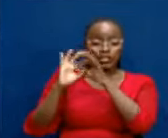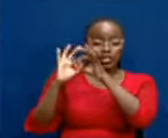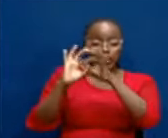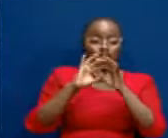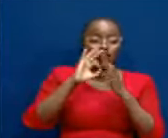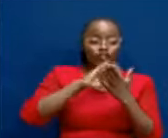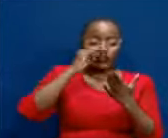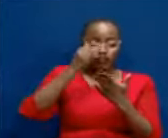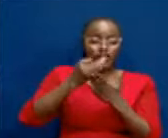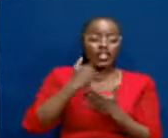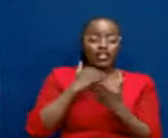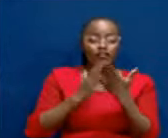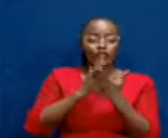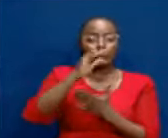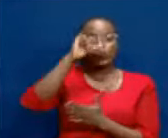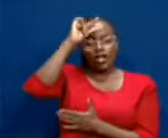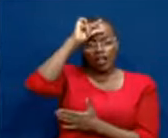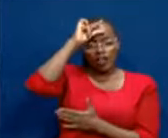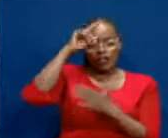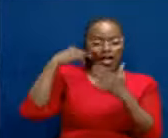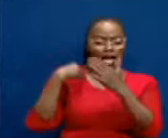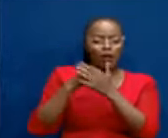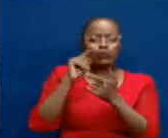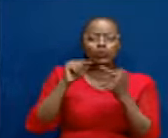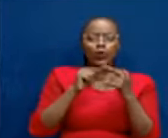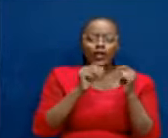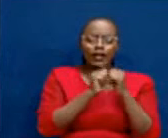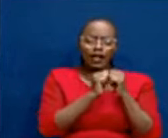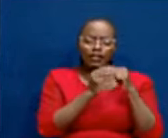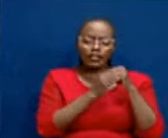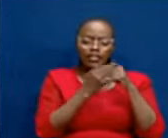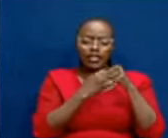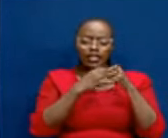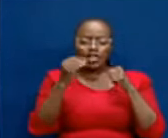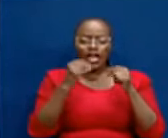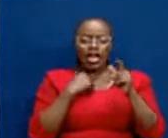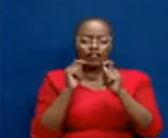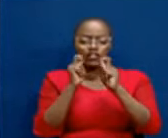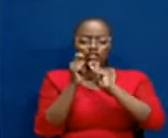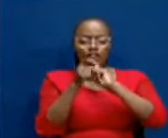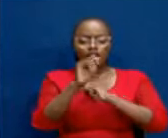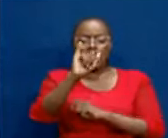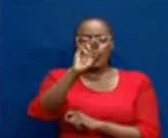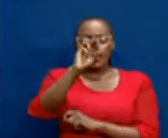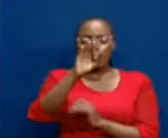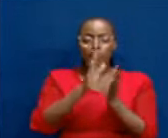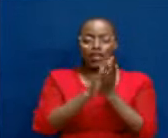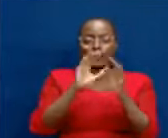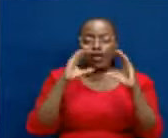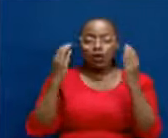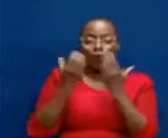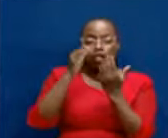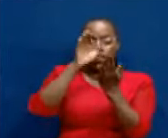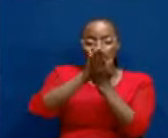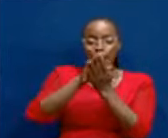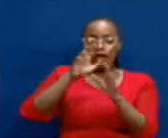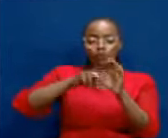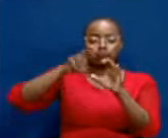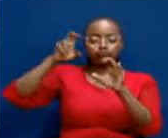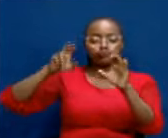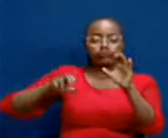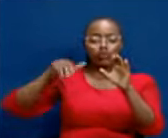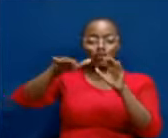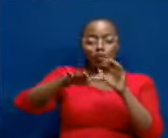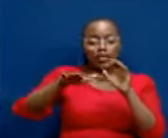funded by government until the late 80s, when we had the structural adjustment and IMF and the World Bank told us exit from these